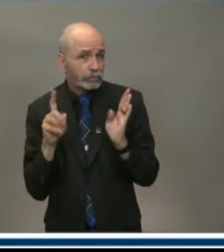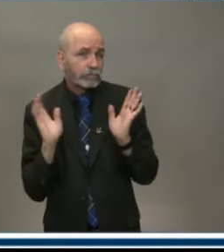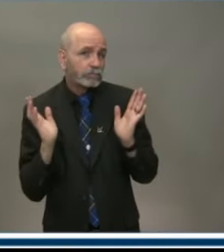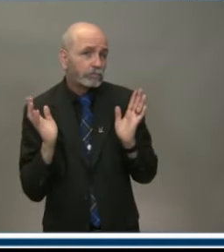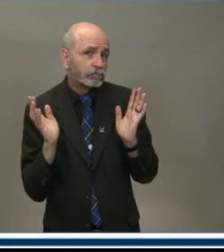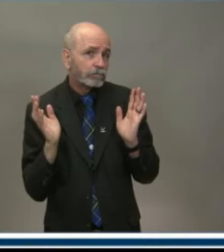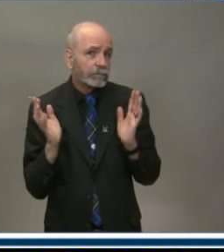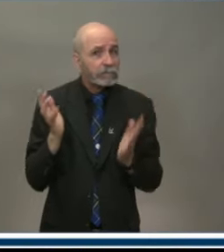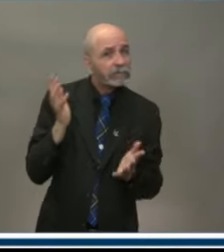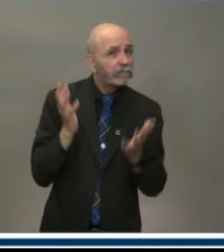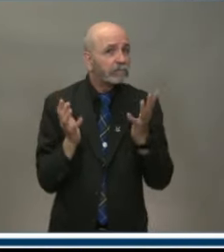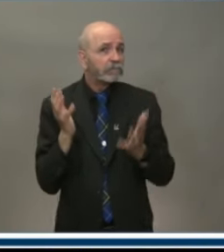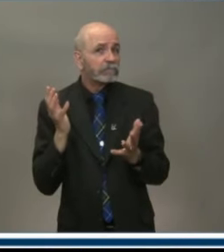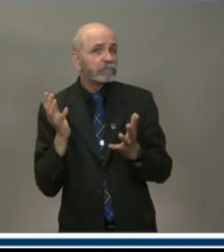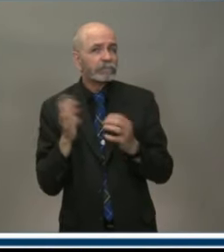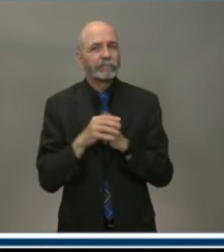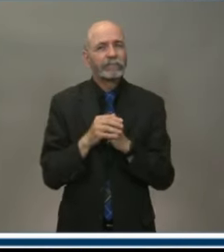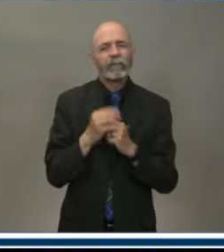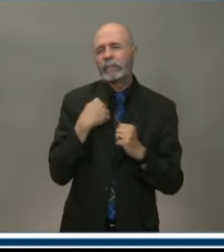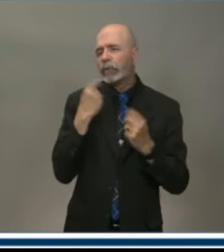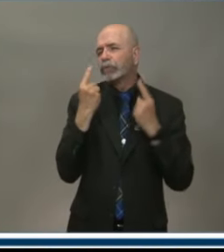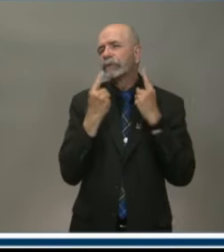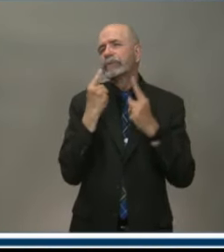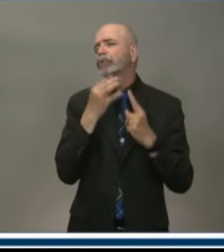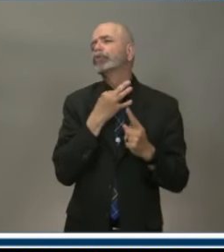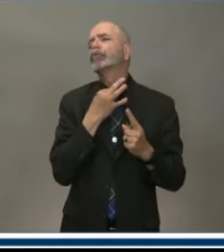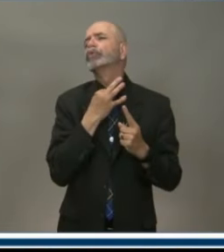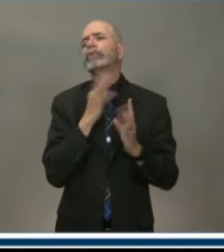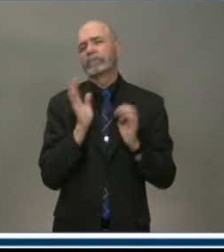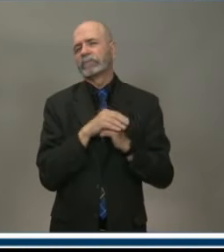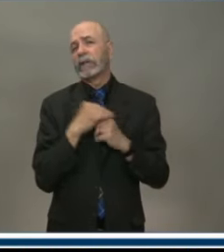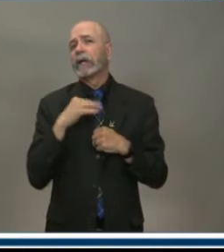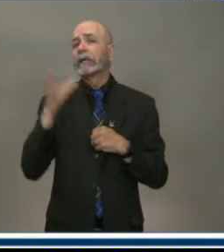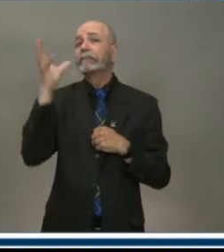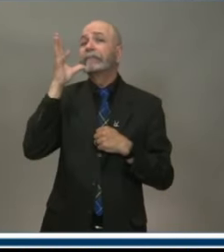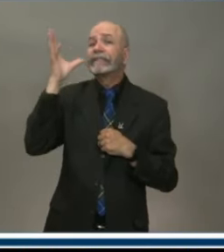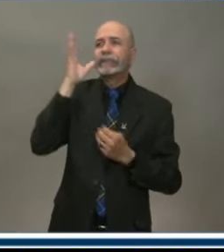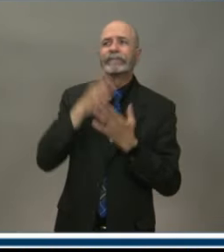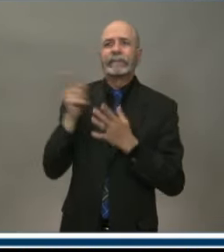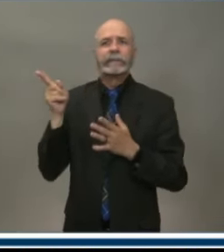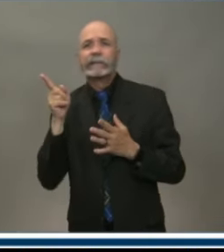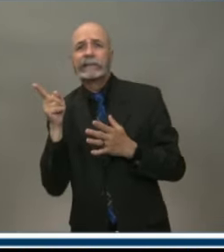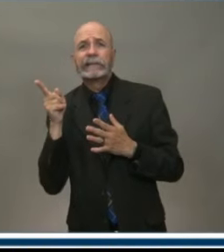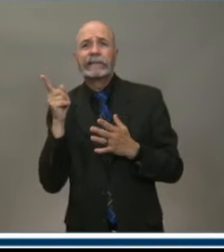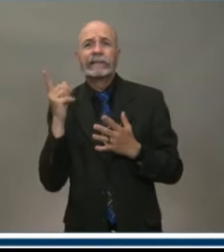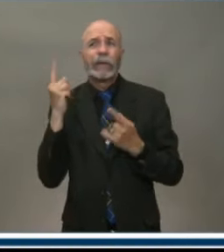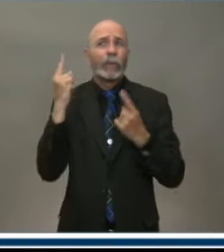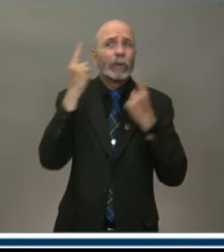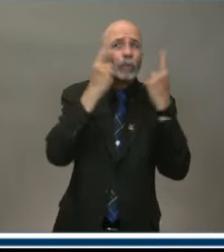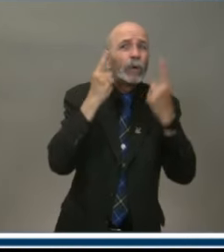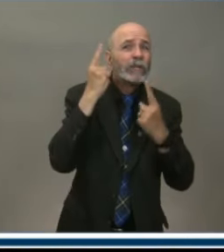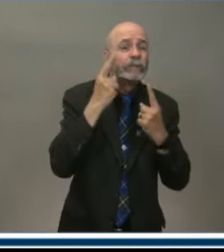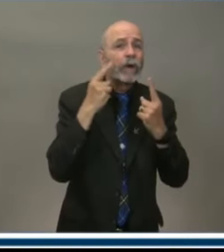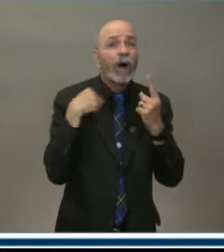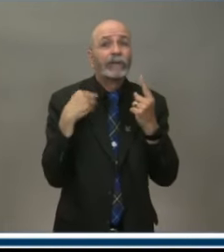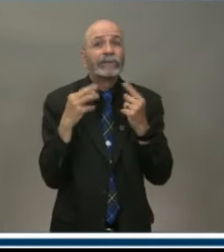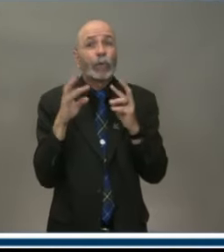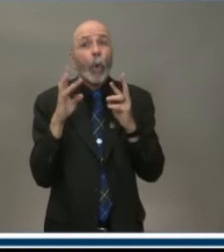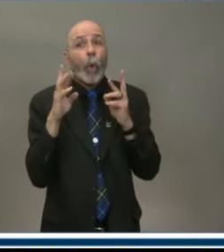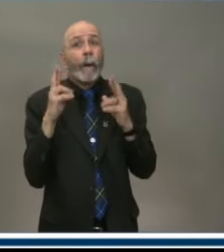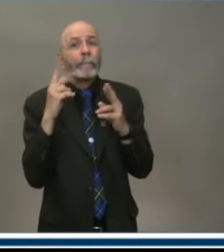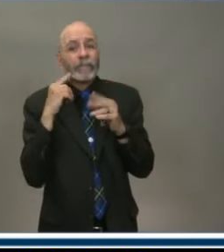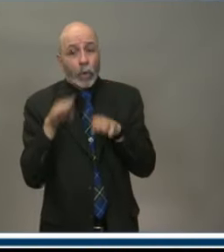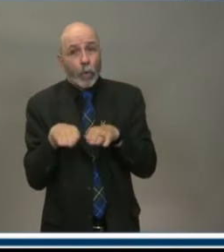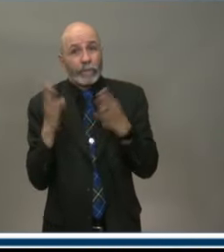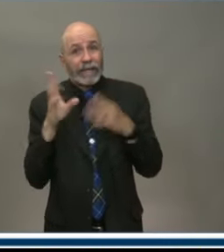parent today about this, and obviously she and many other parents hope that will be the case. So the timing and